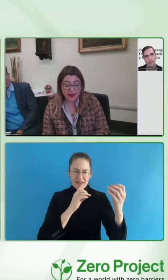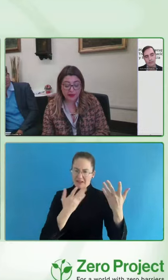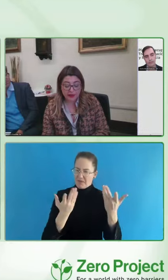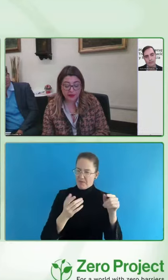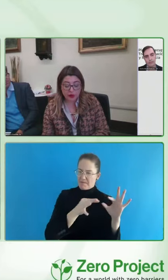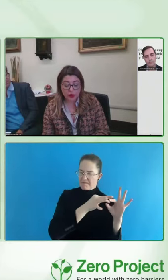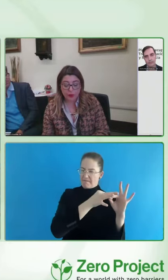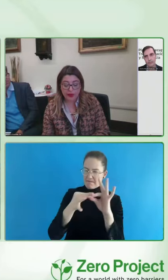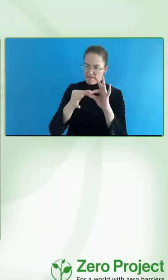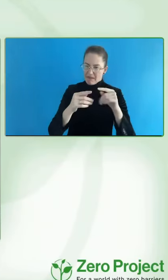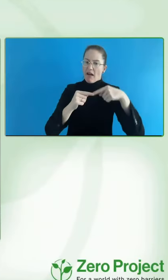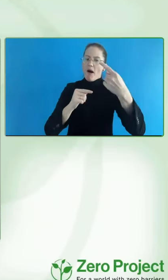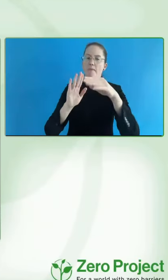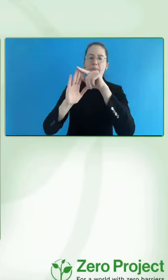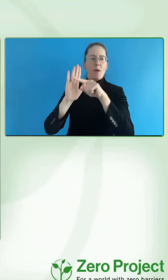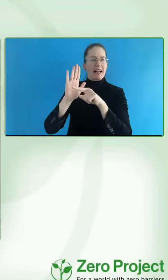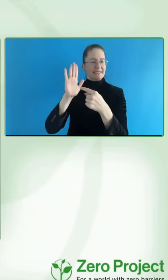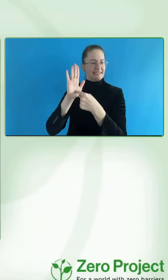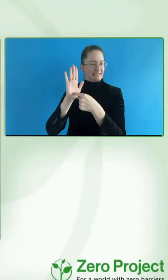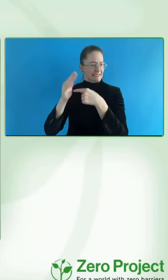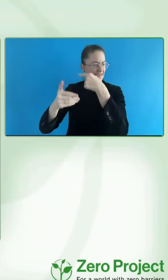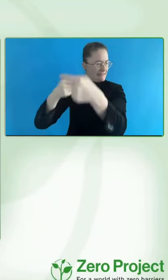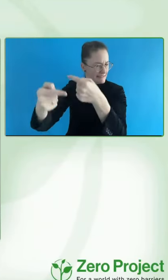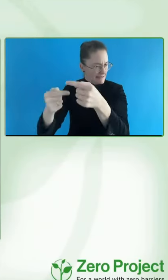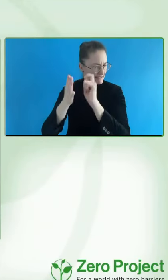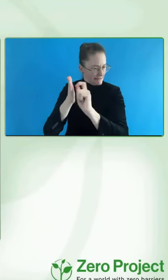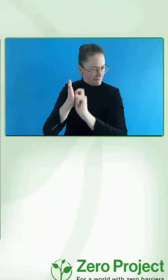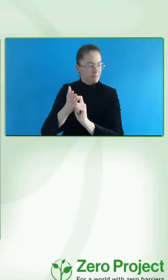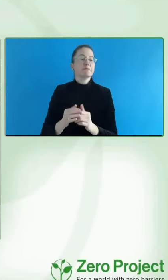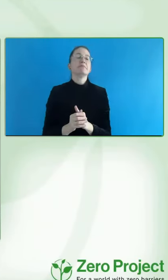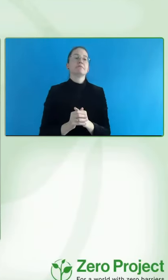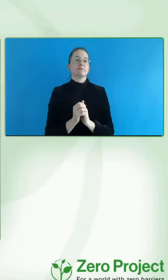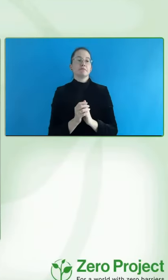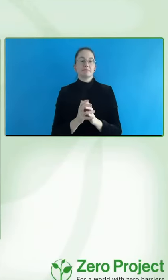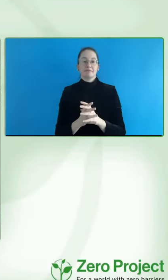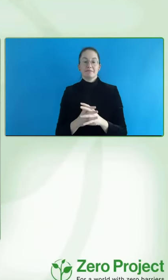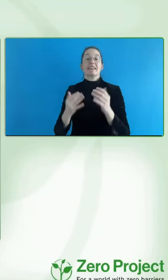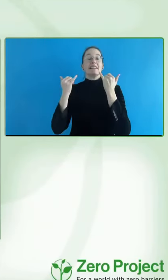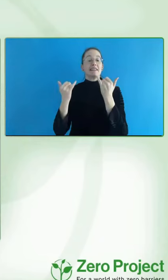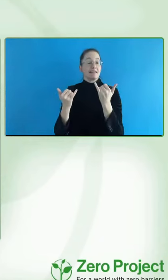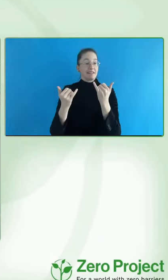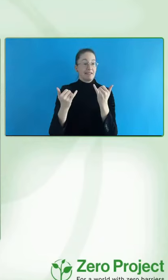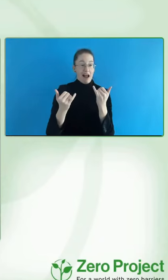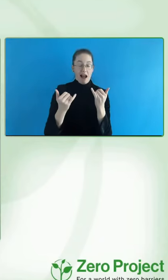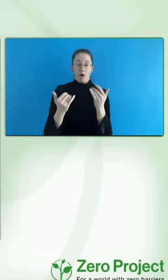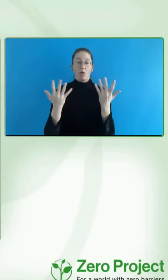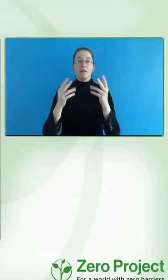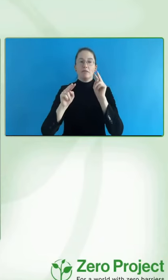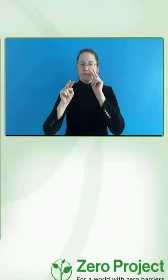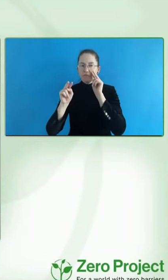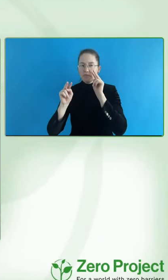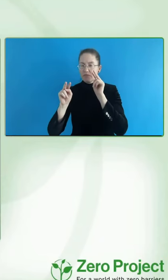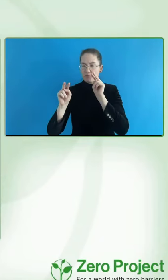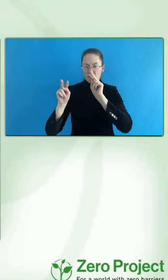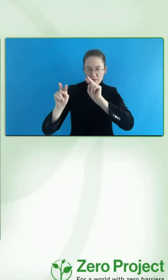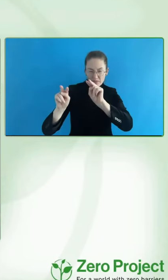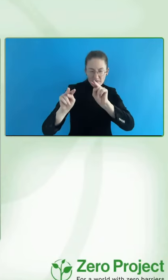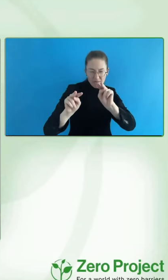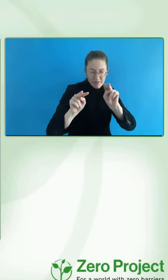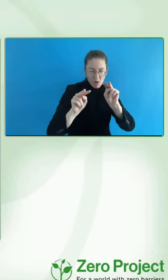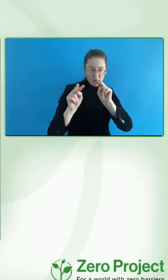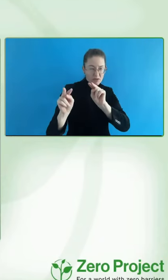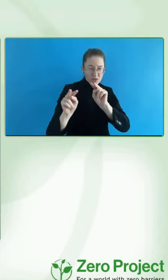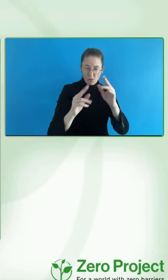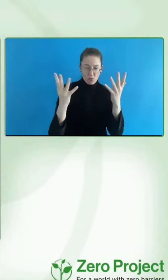the digitalized compilation of the IP. At the end of the first 3 years of